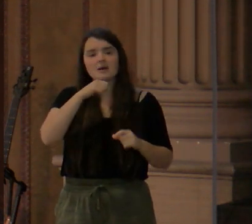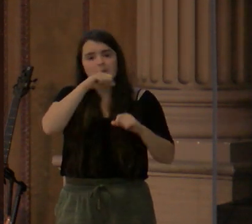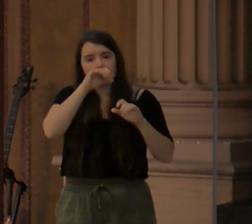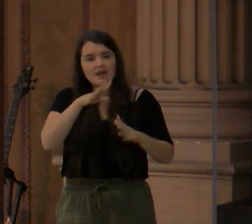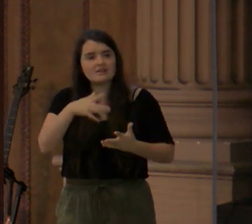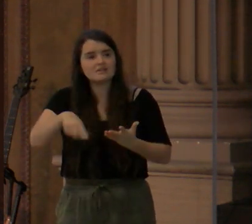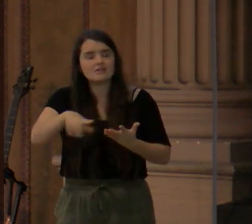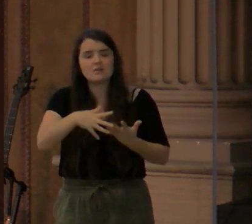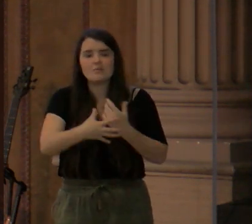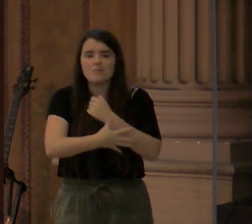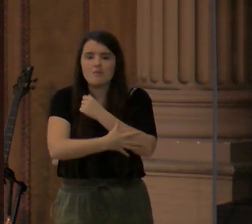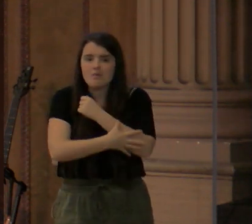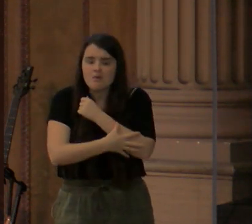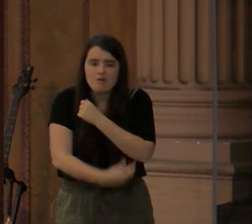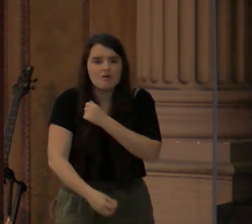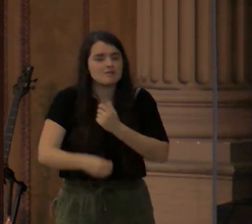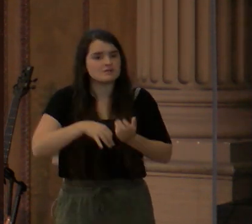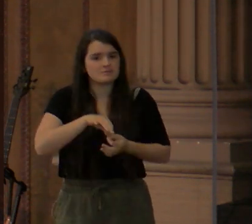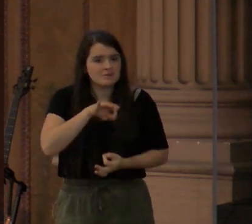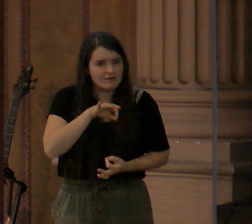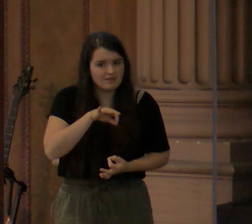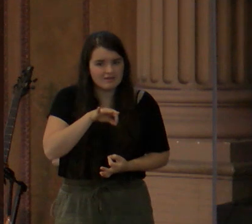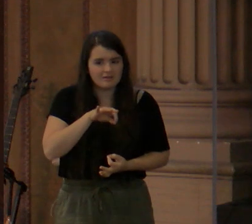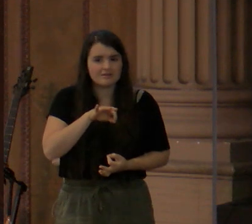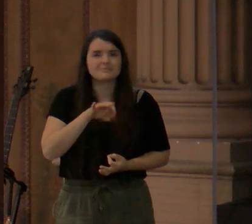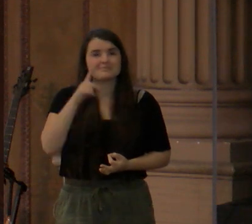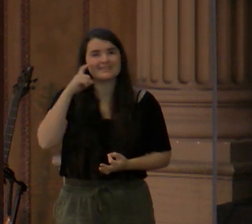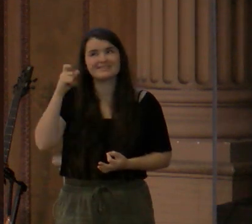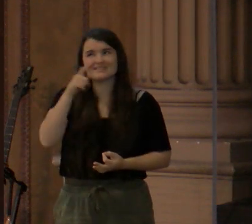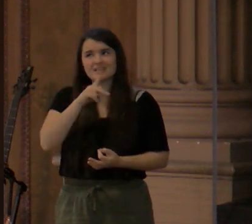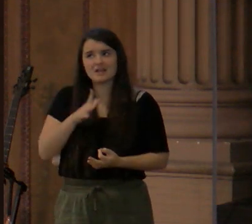in spirit, for theirs is the kingdom of heaven.